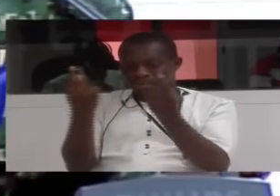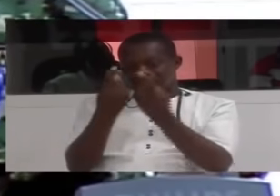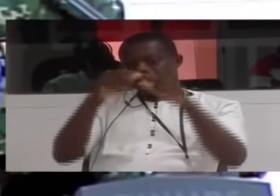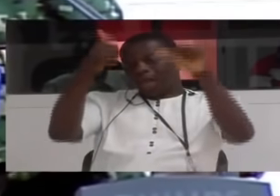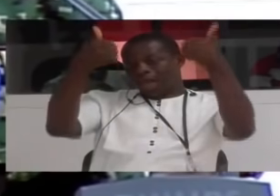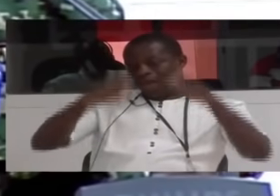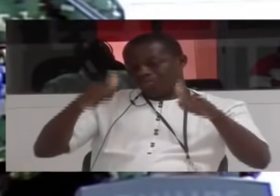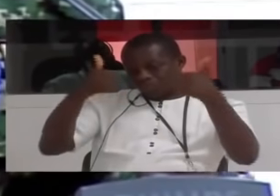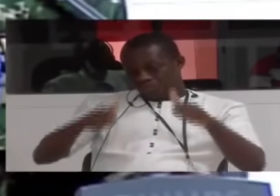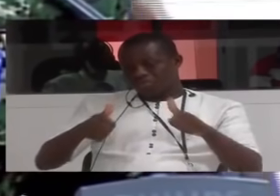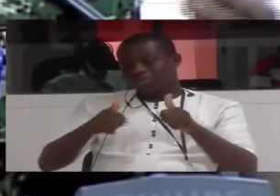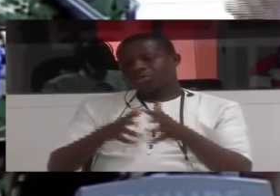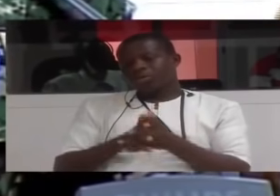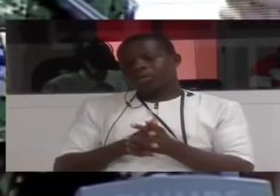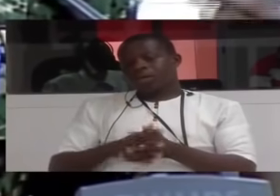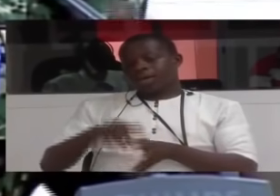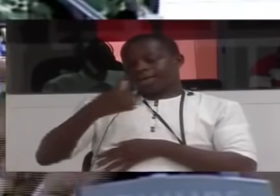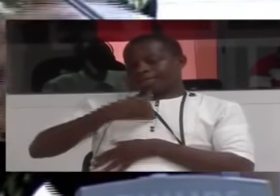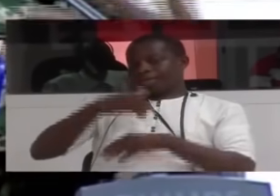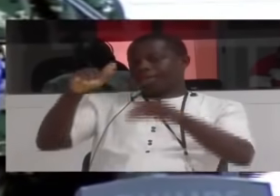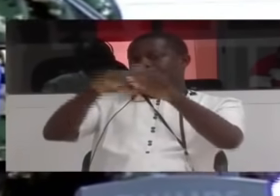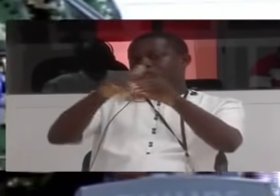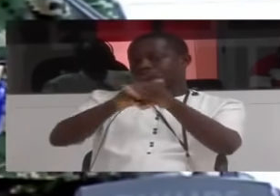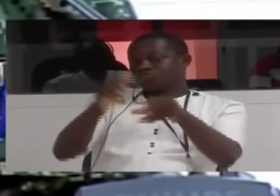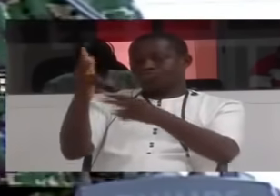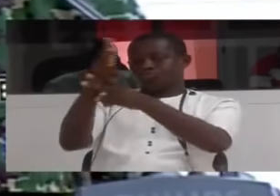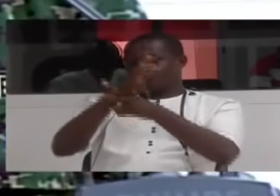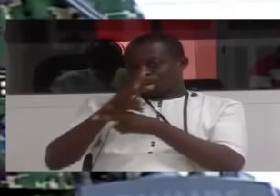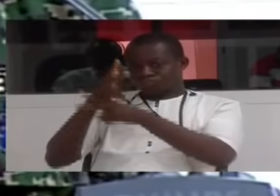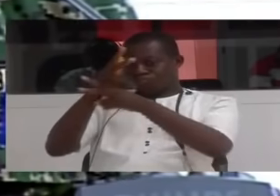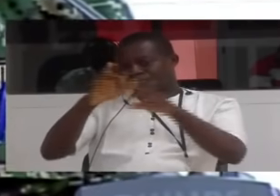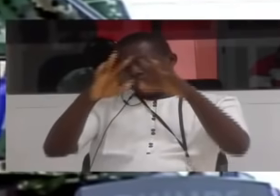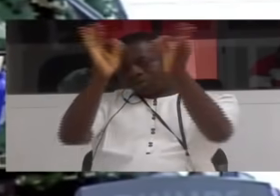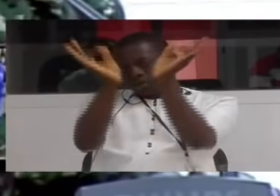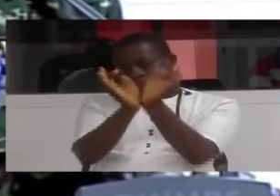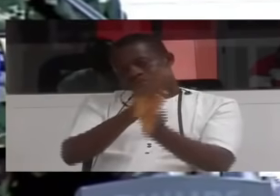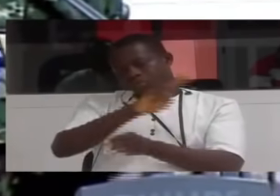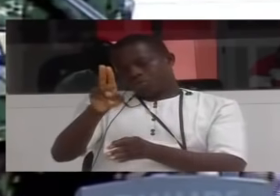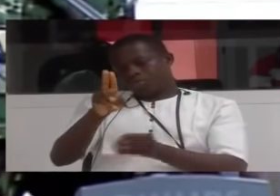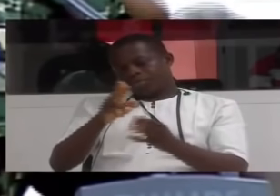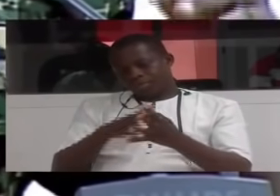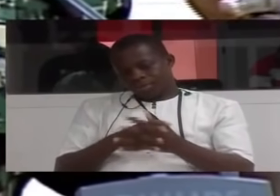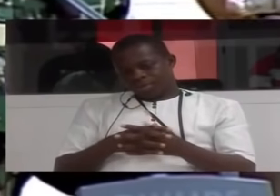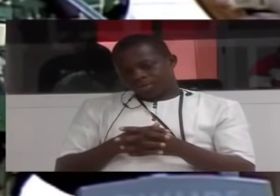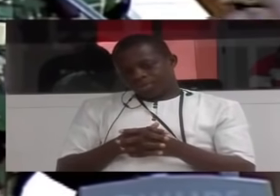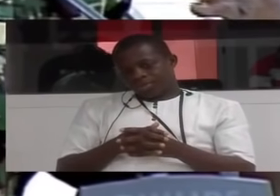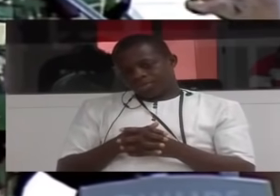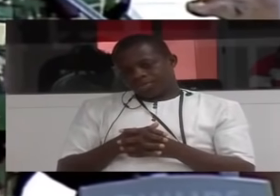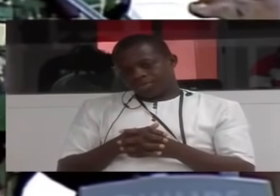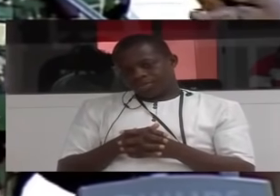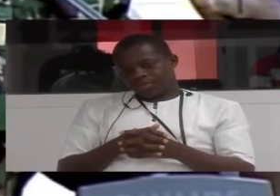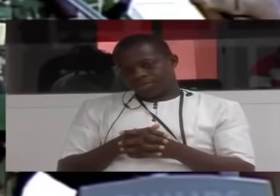when that was happening man bokuma won ci patrol team bi I was not in the patrol team